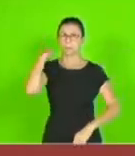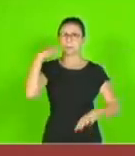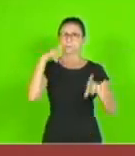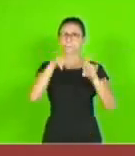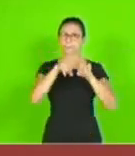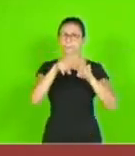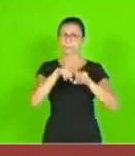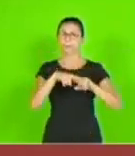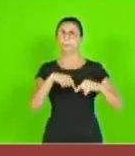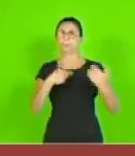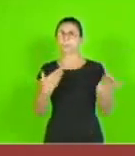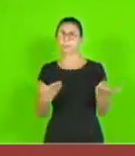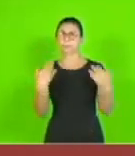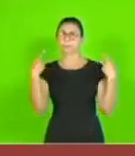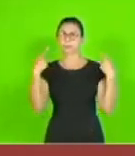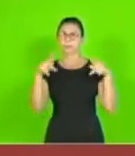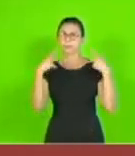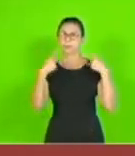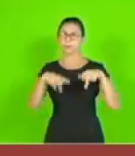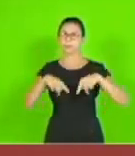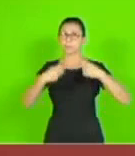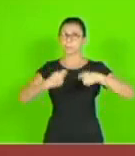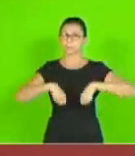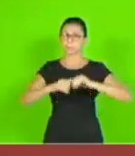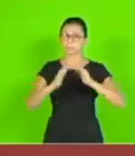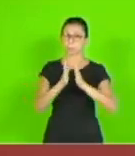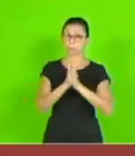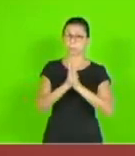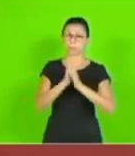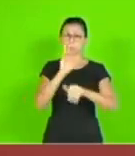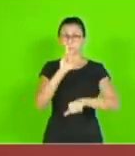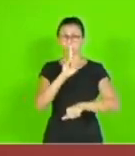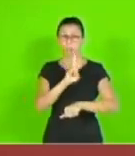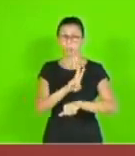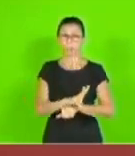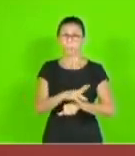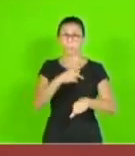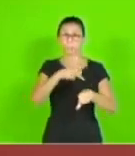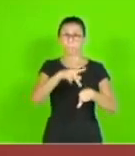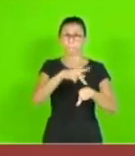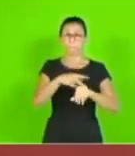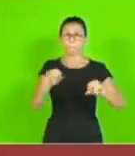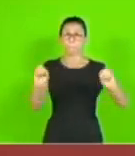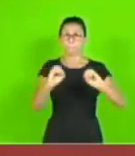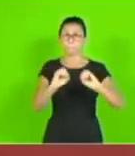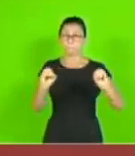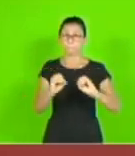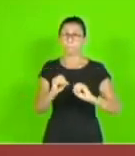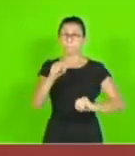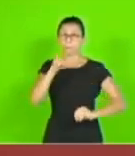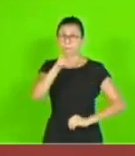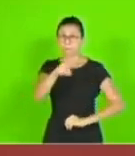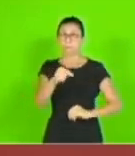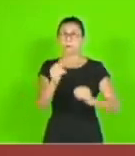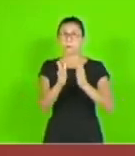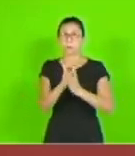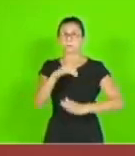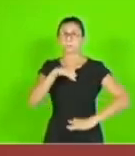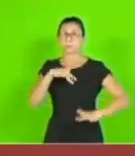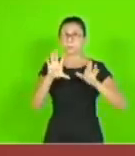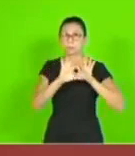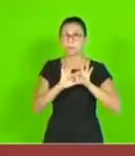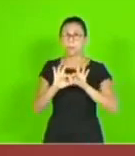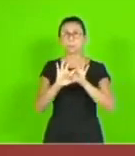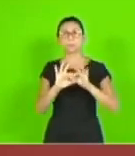Stay vigilant and to pray. It's one of the most important things that we can do. Because the more you pray, the more you